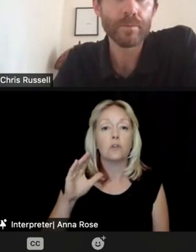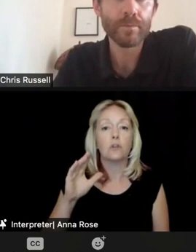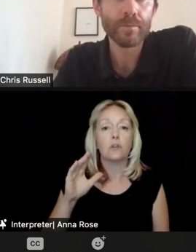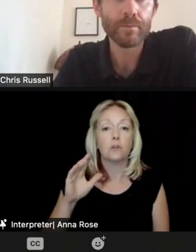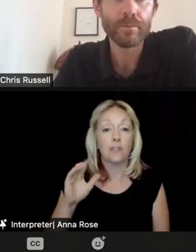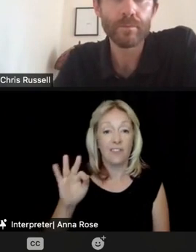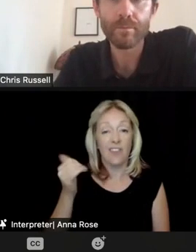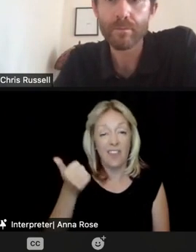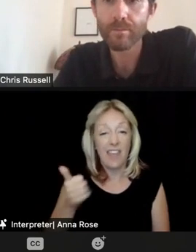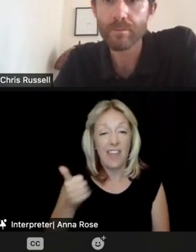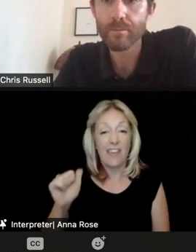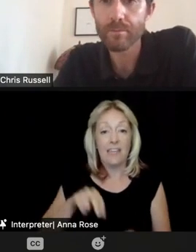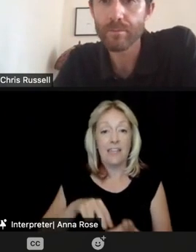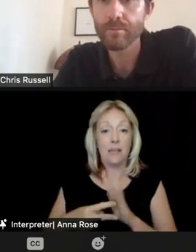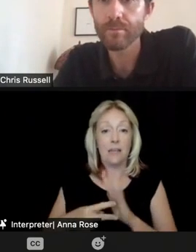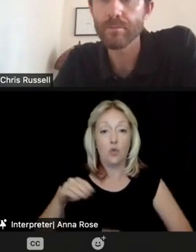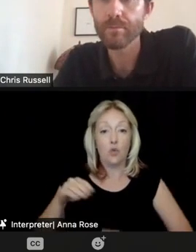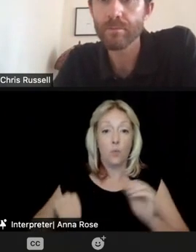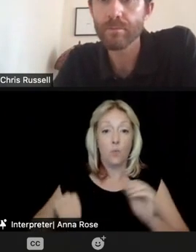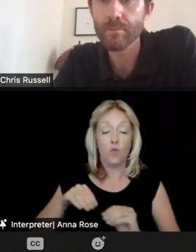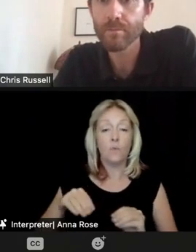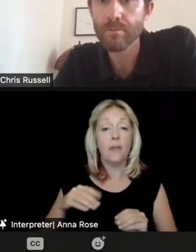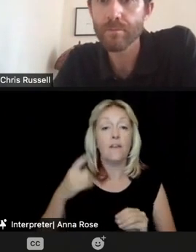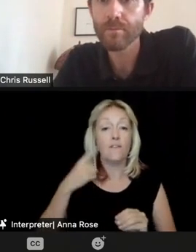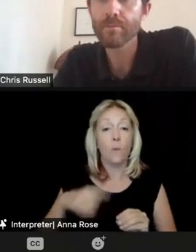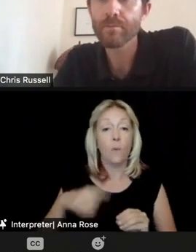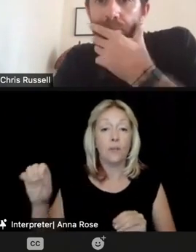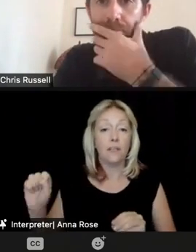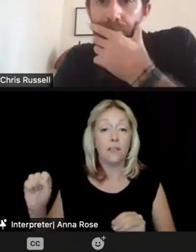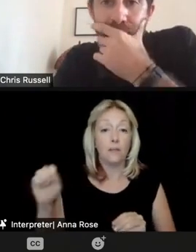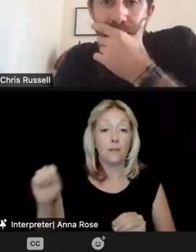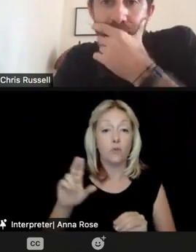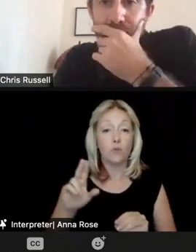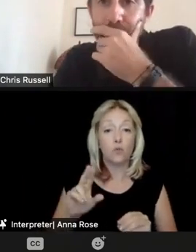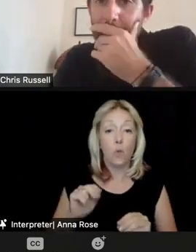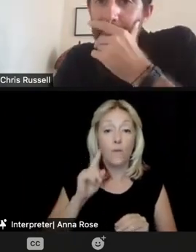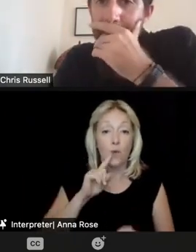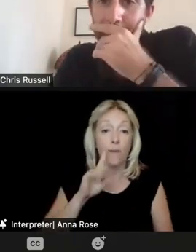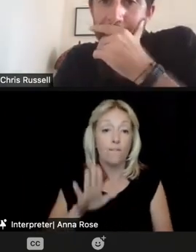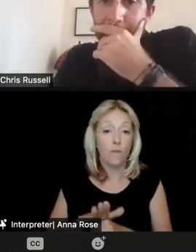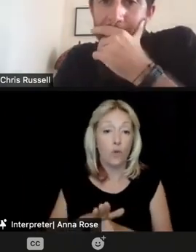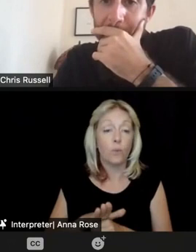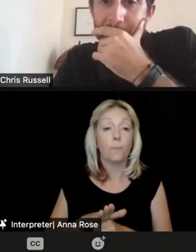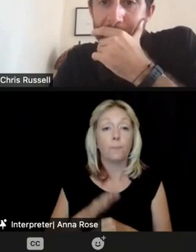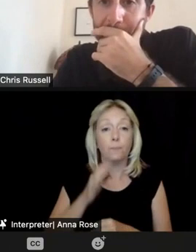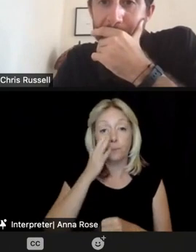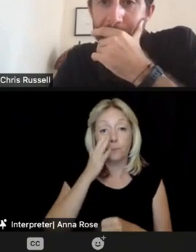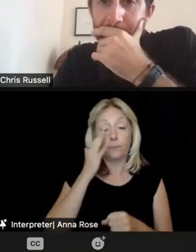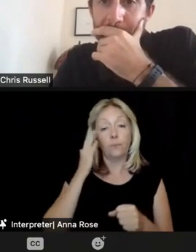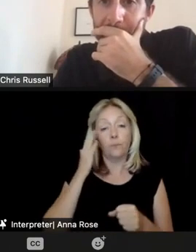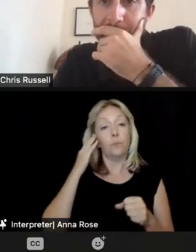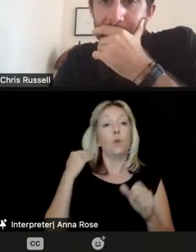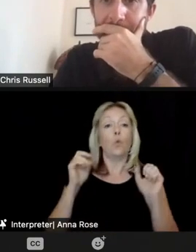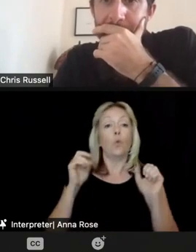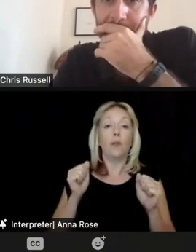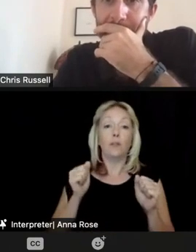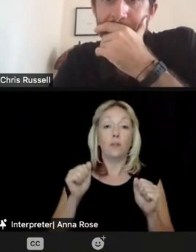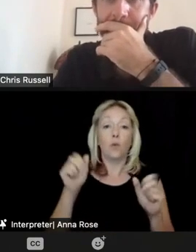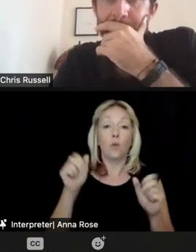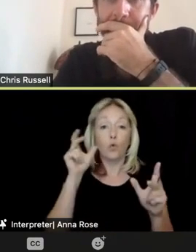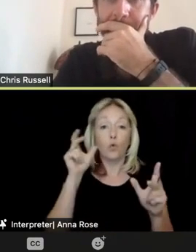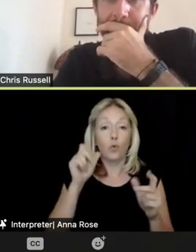even activate one switch to confirm something like that. So using it with a auditory assisted scanning with a